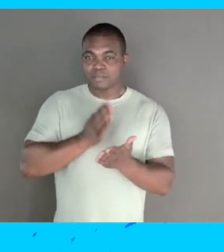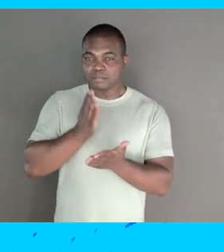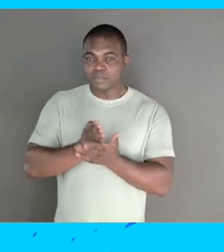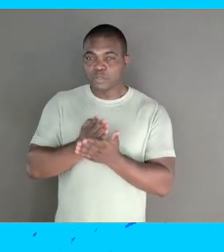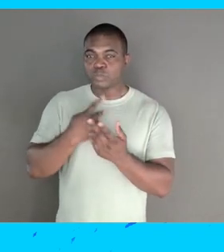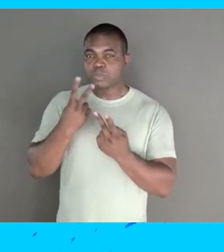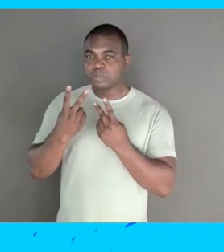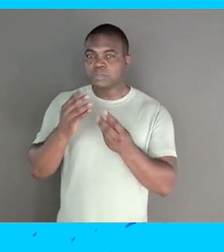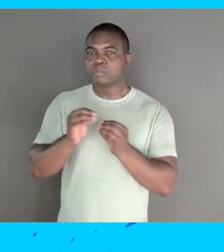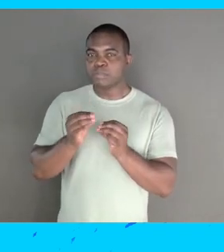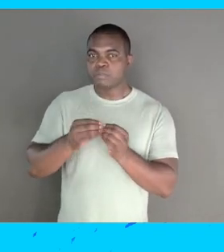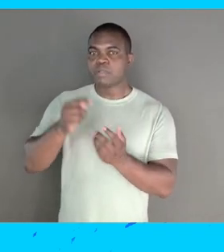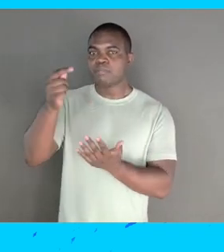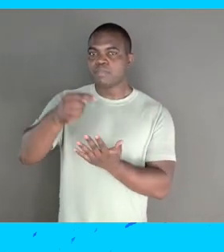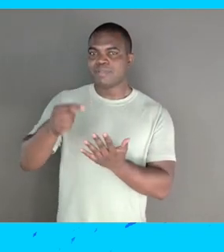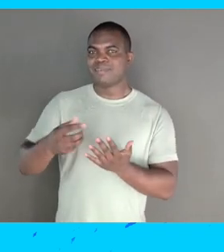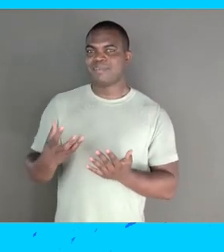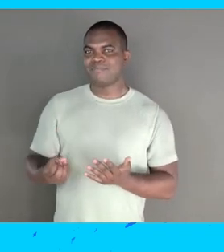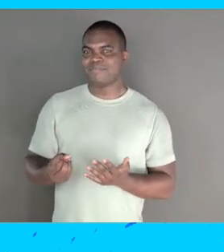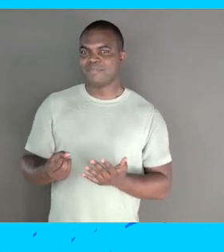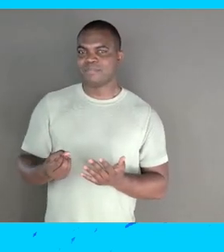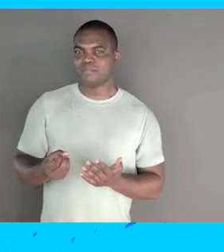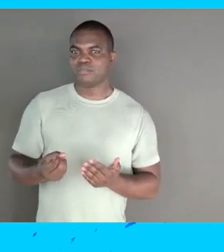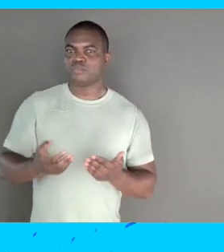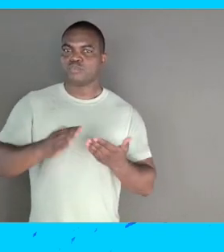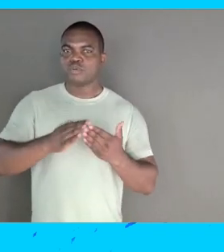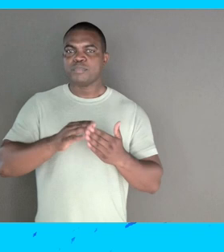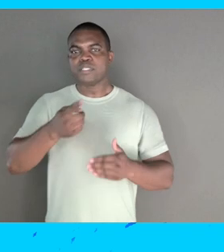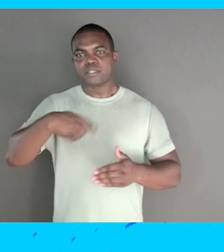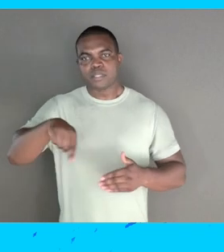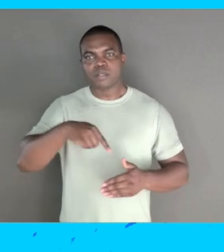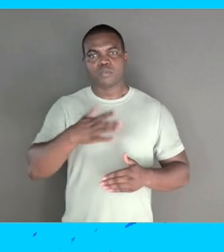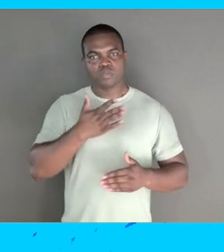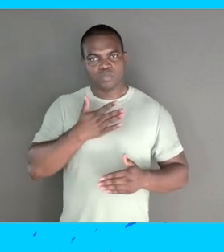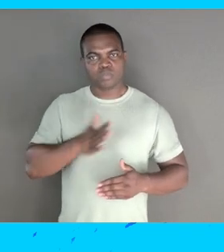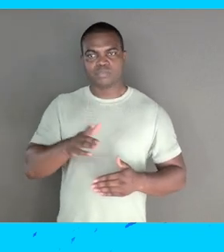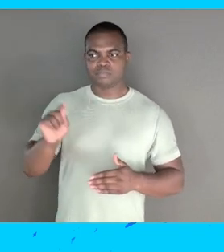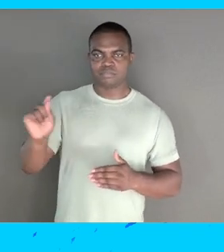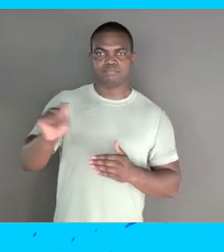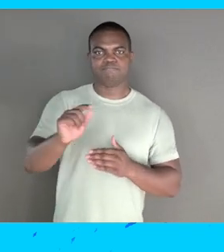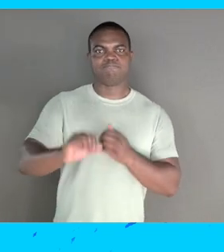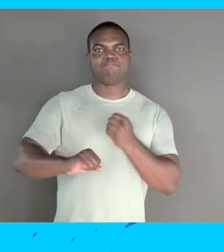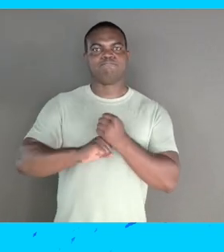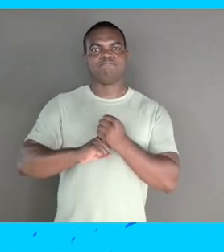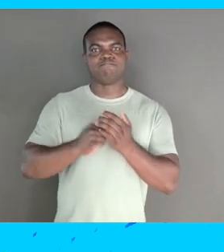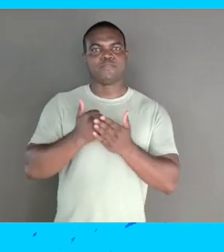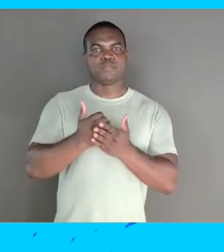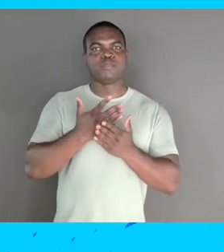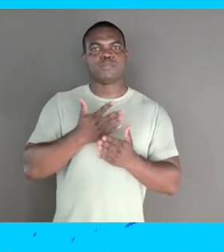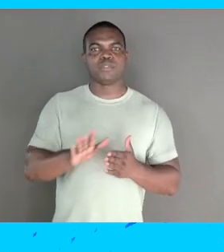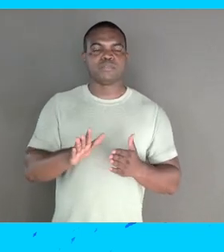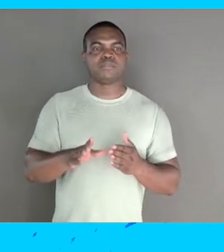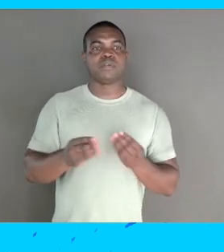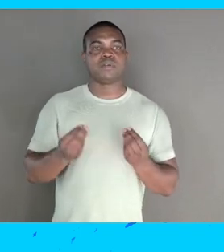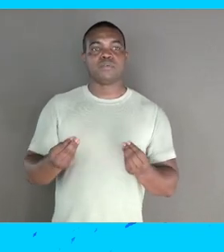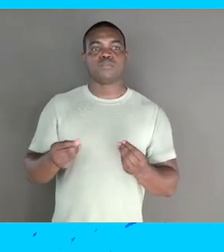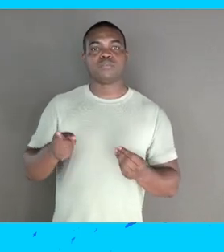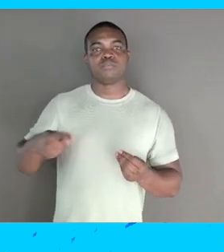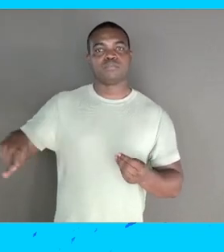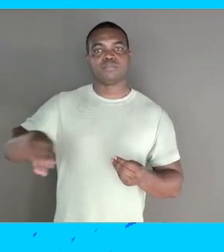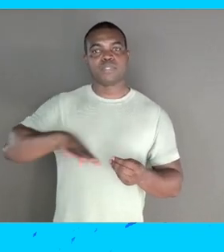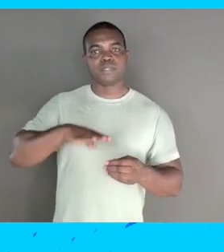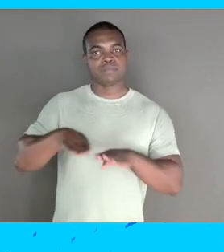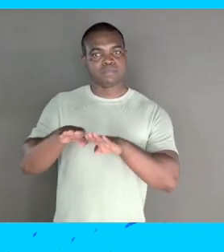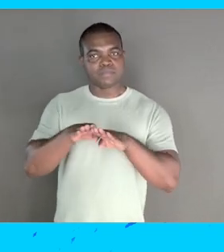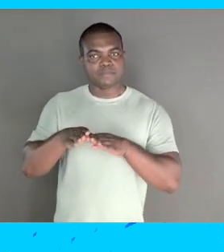really helps mobilize their peers to sort of lead that critical social change.